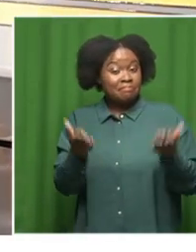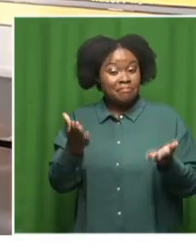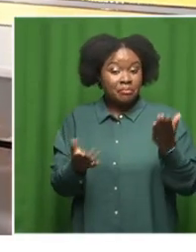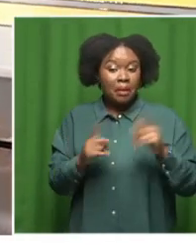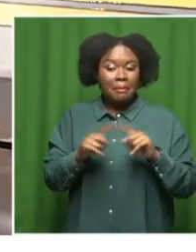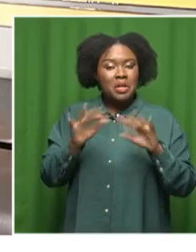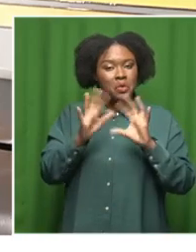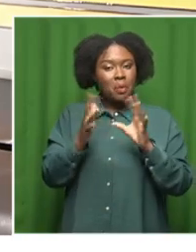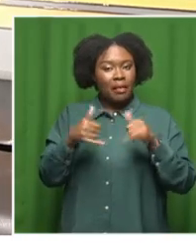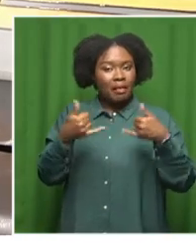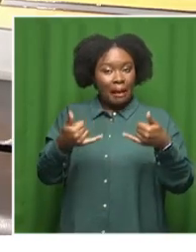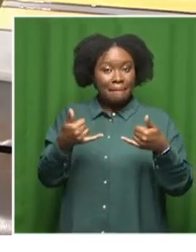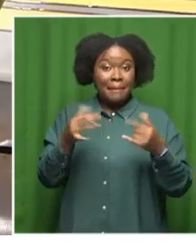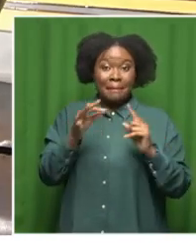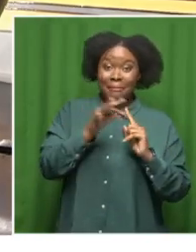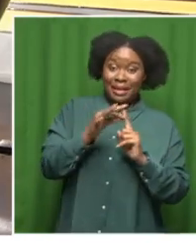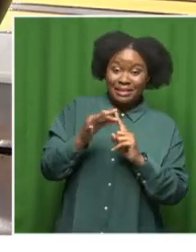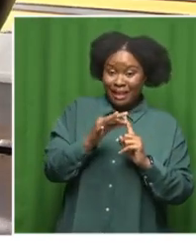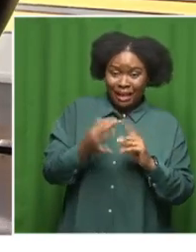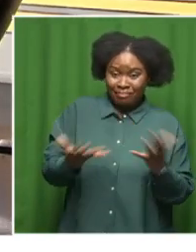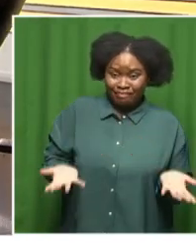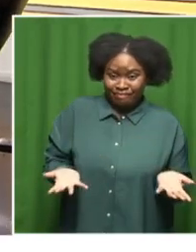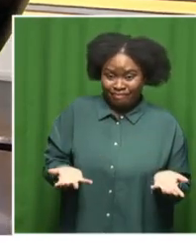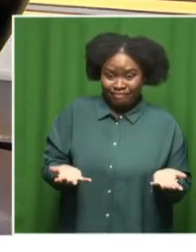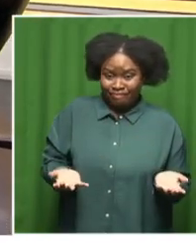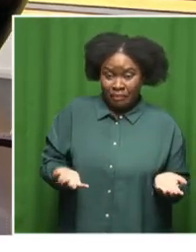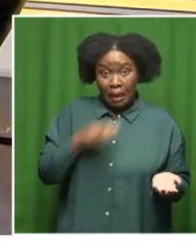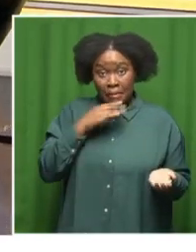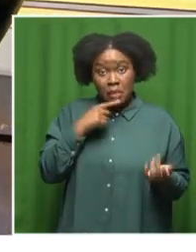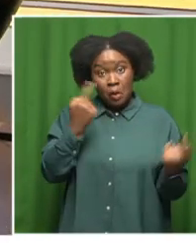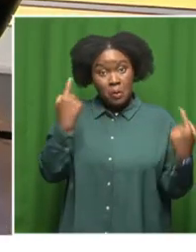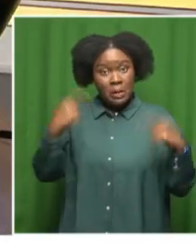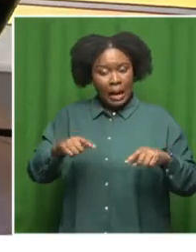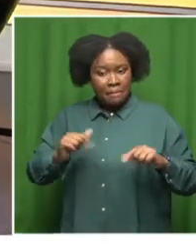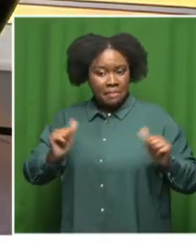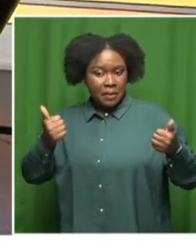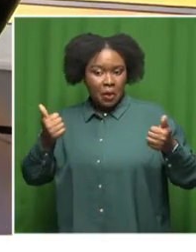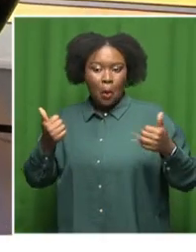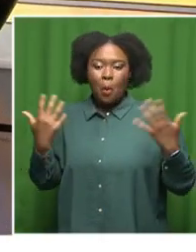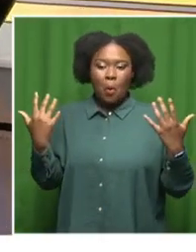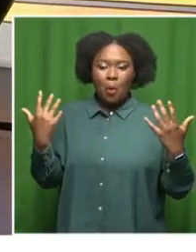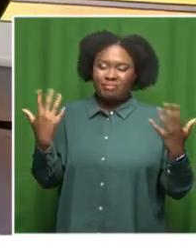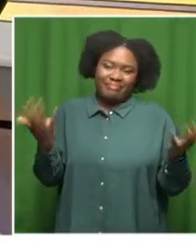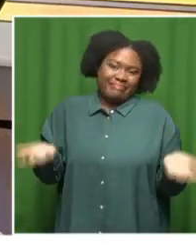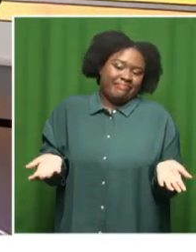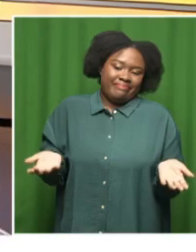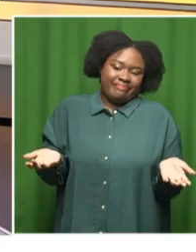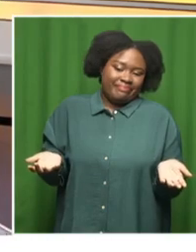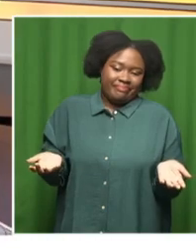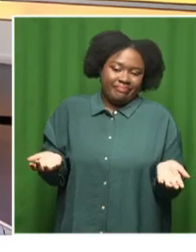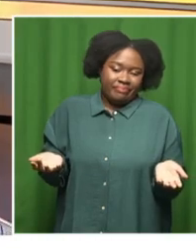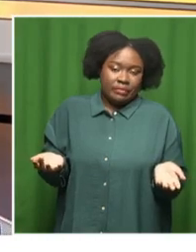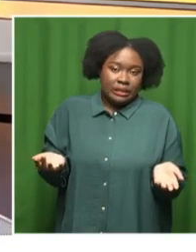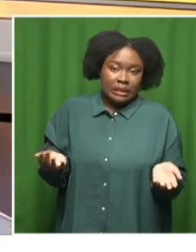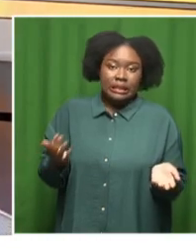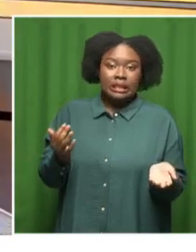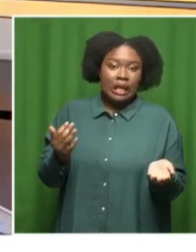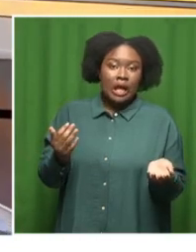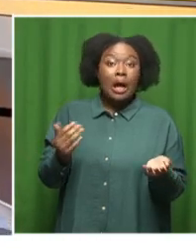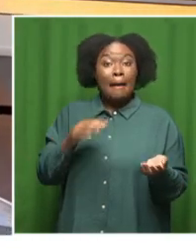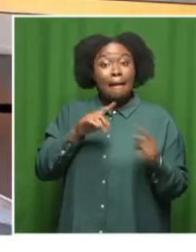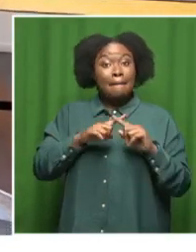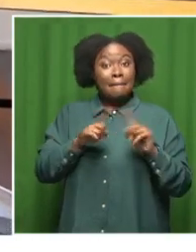it's the World Cup. It's Pakistan. They could either rock up or they don't show up. They don't show up at all, and that could be good for the